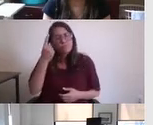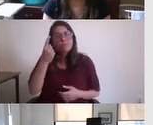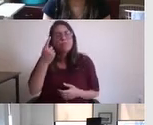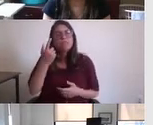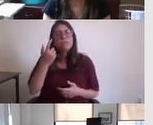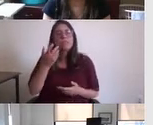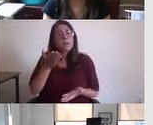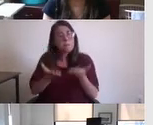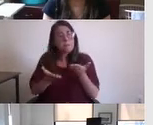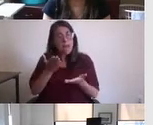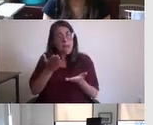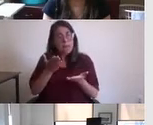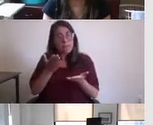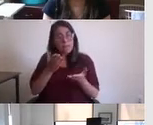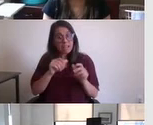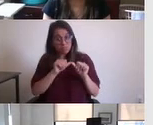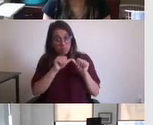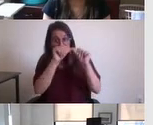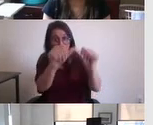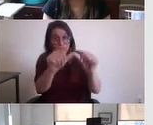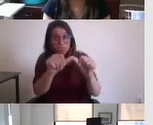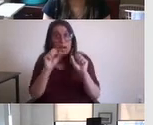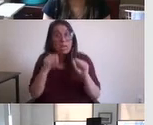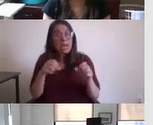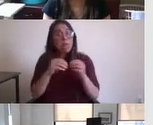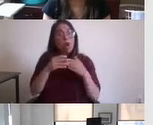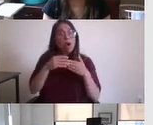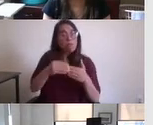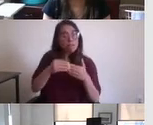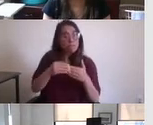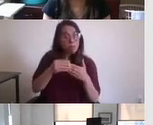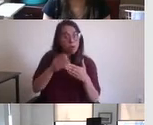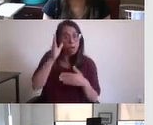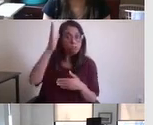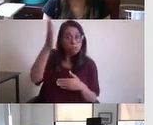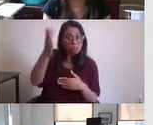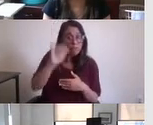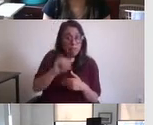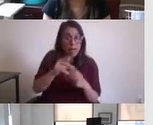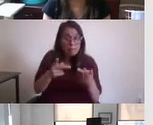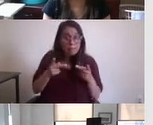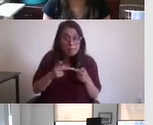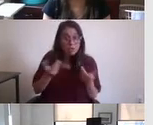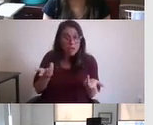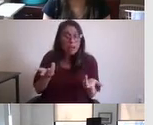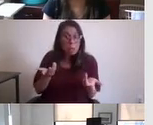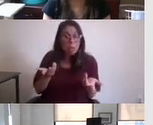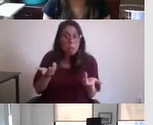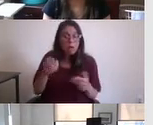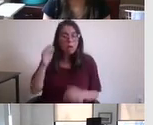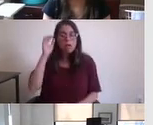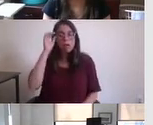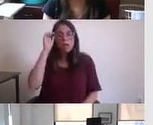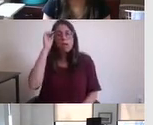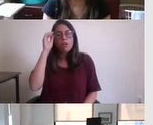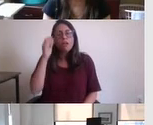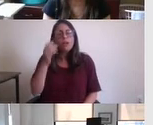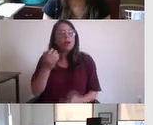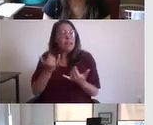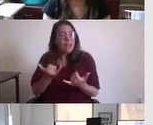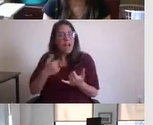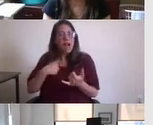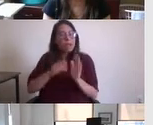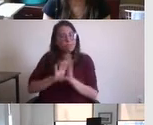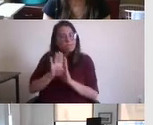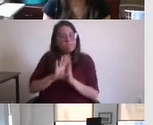be able in the longer term to be more flexible related to remote work. And so we are working on a remote work